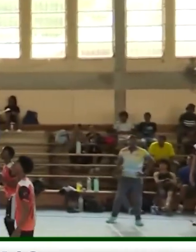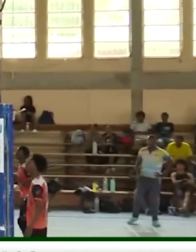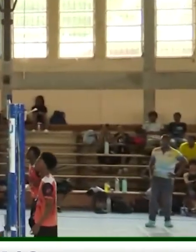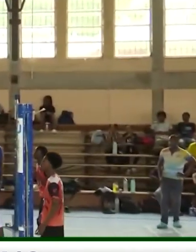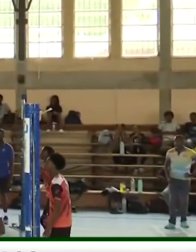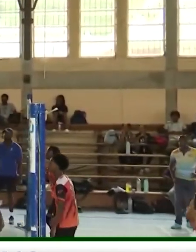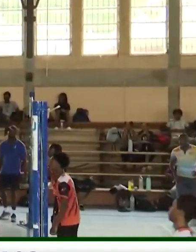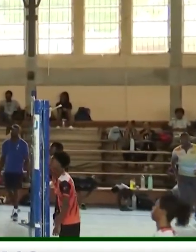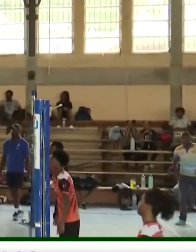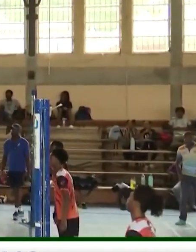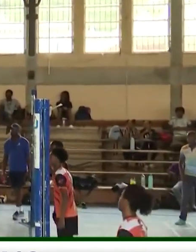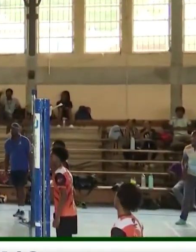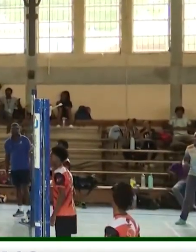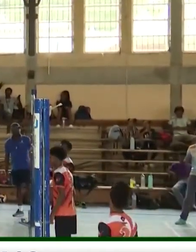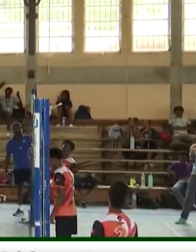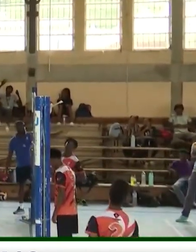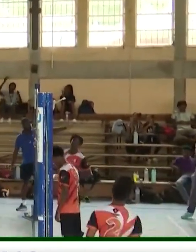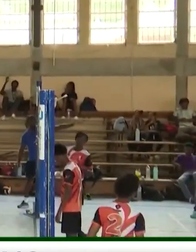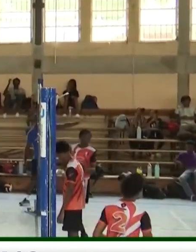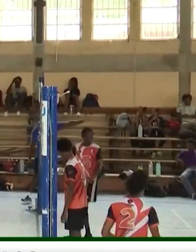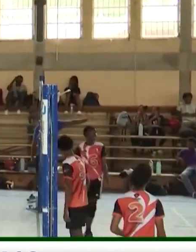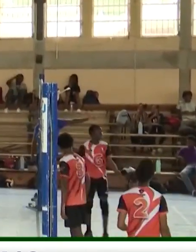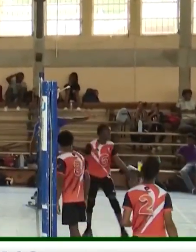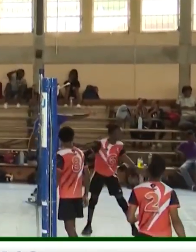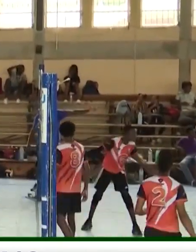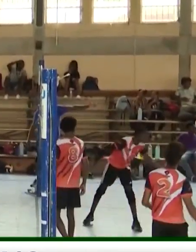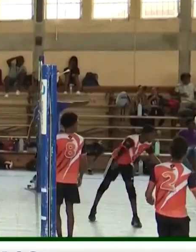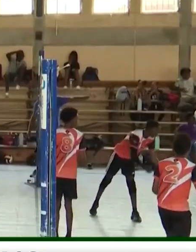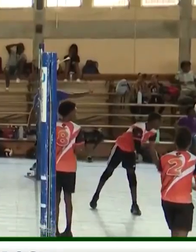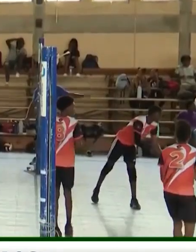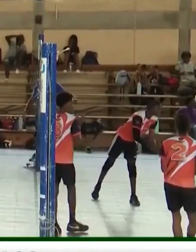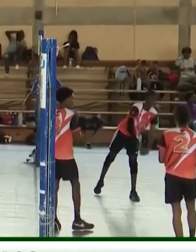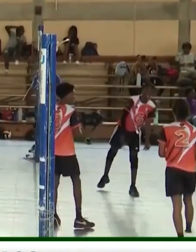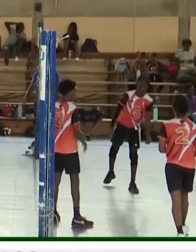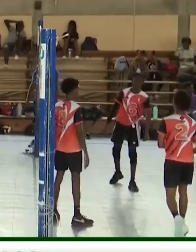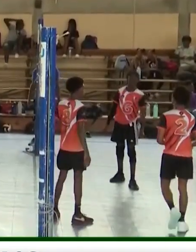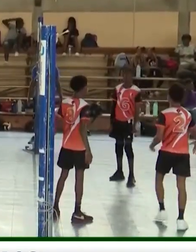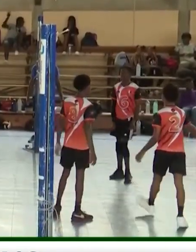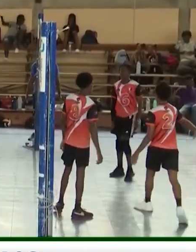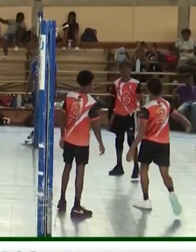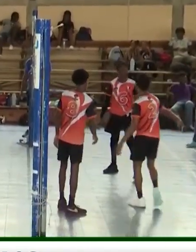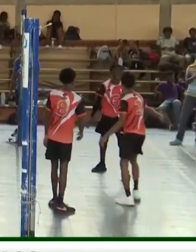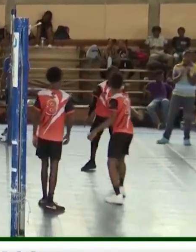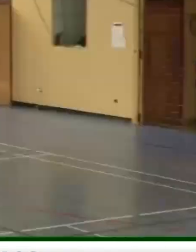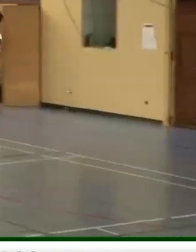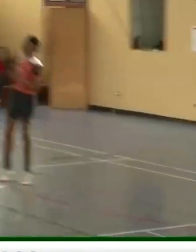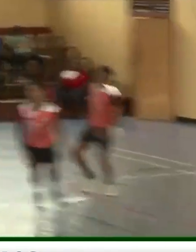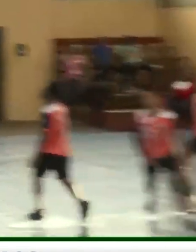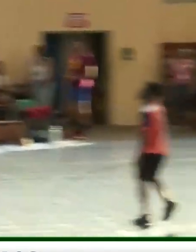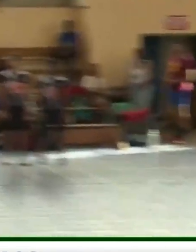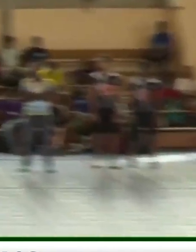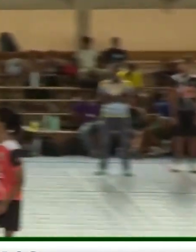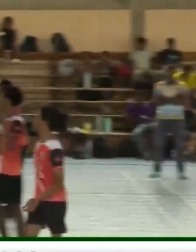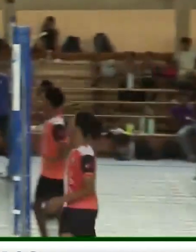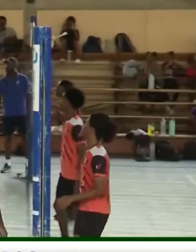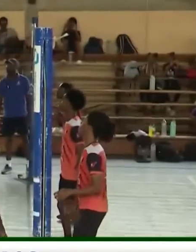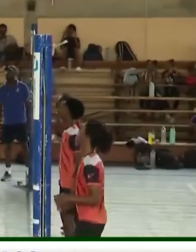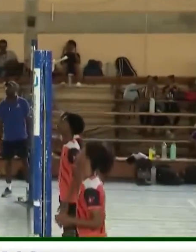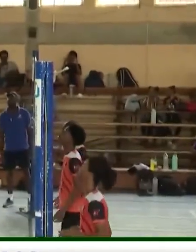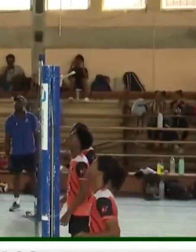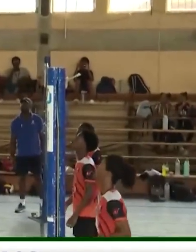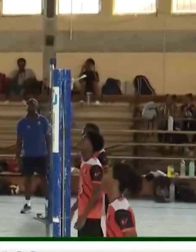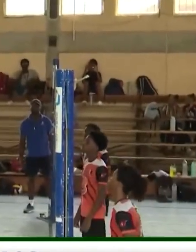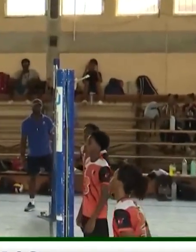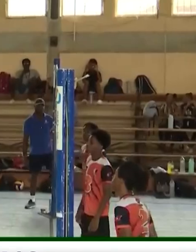there's an answer from the Eagles before the spike from Jonathan Mears was simply too hot to handle. After starting well, things